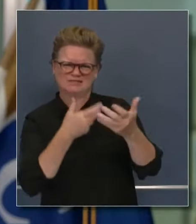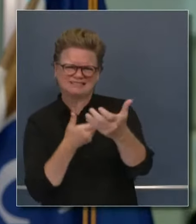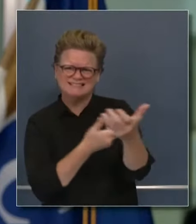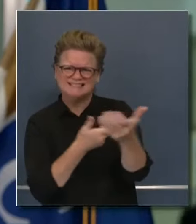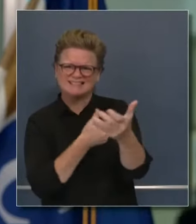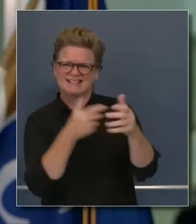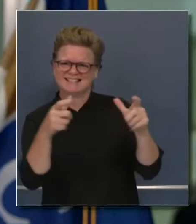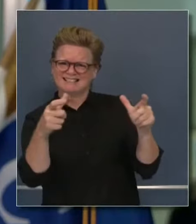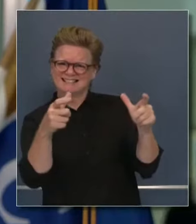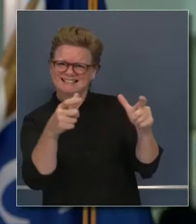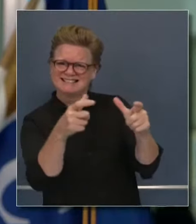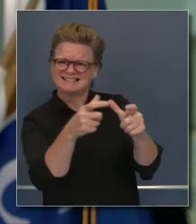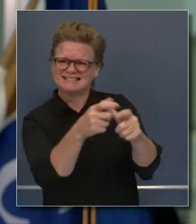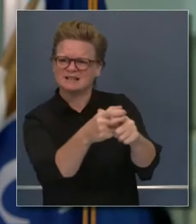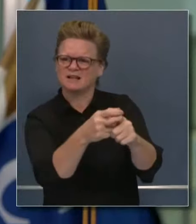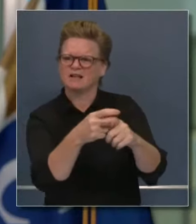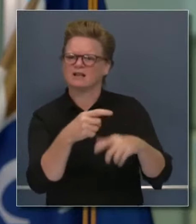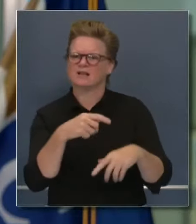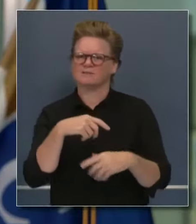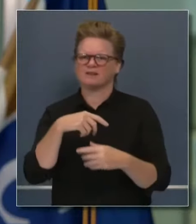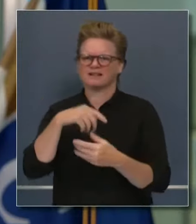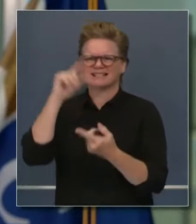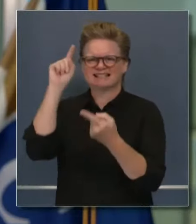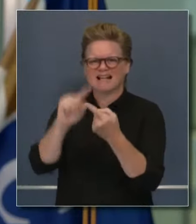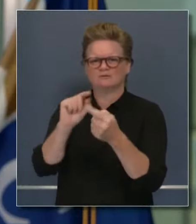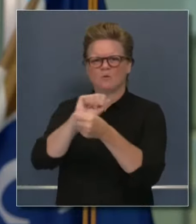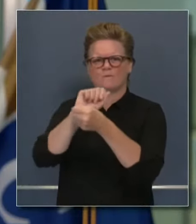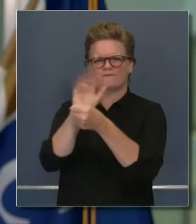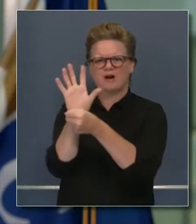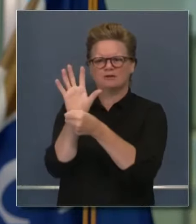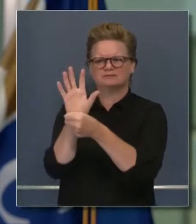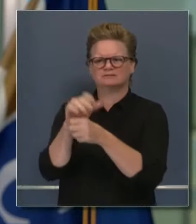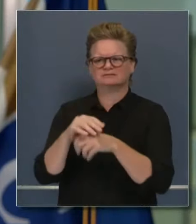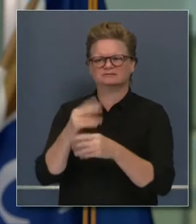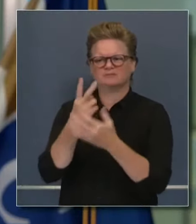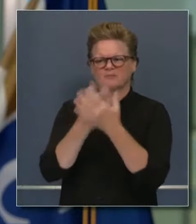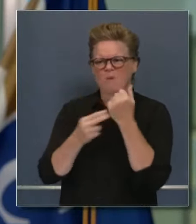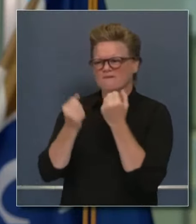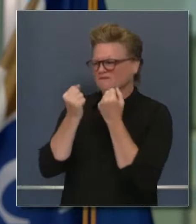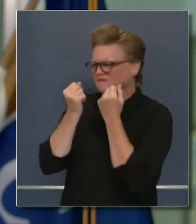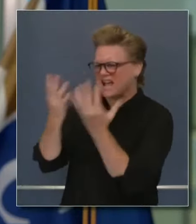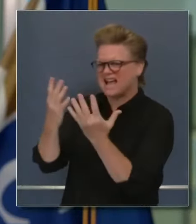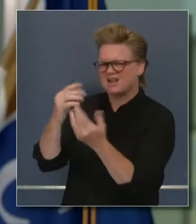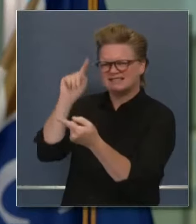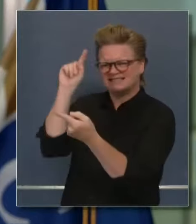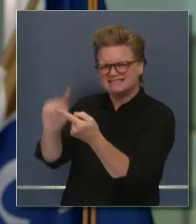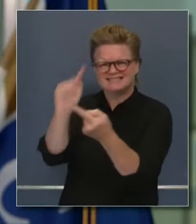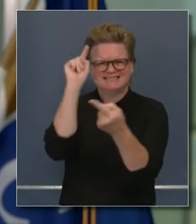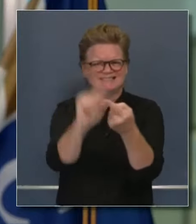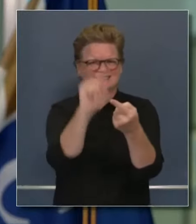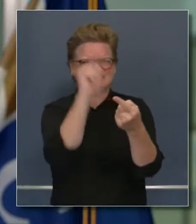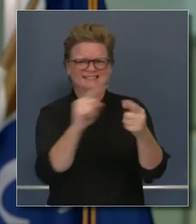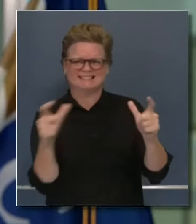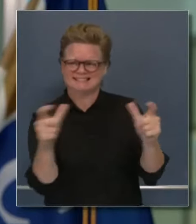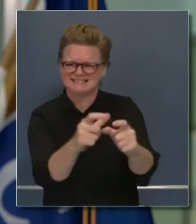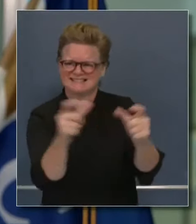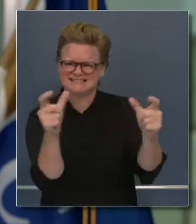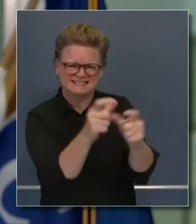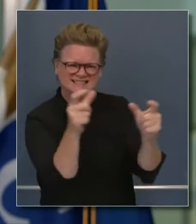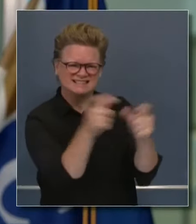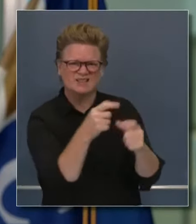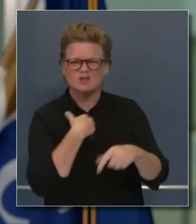mitigation of the spread of these wildfires and COVID. We continue to work actively. 24-hour days to try to